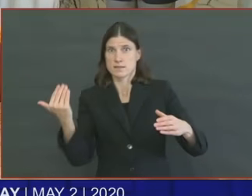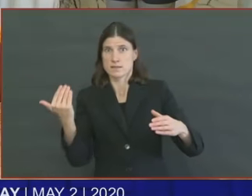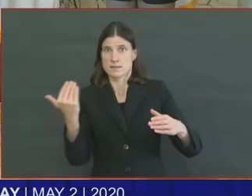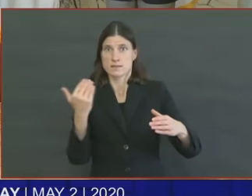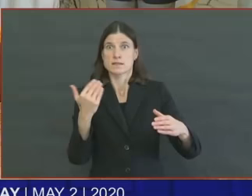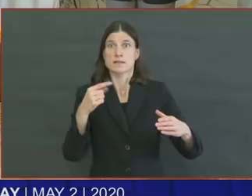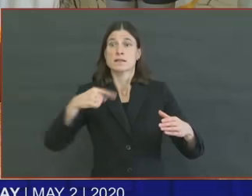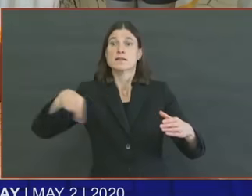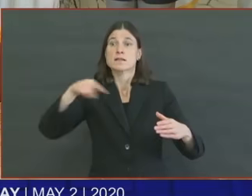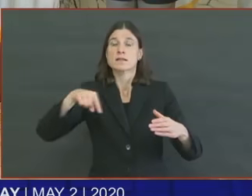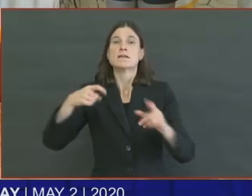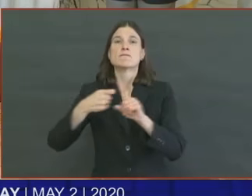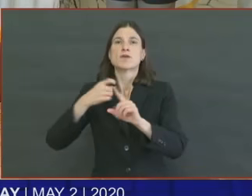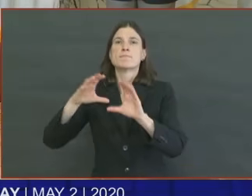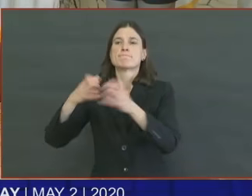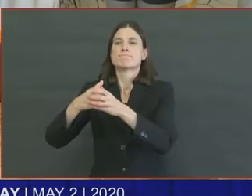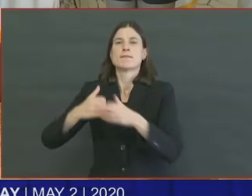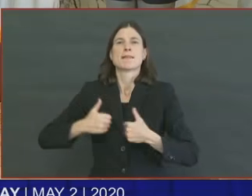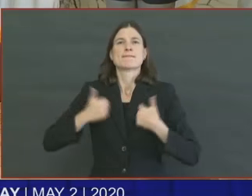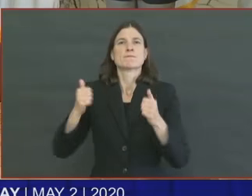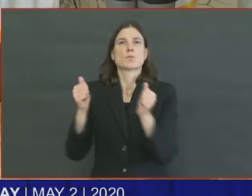settings. And